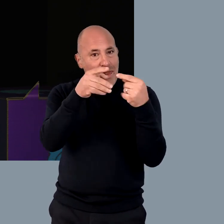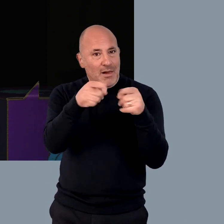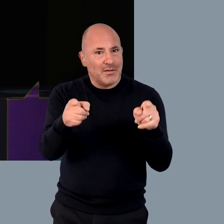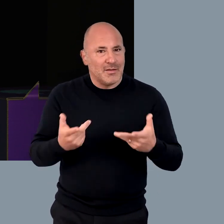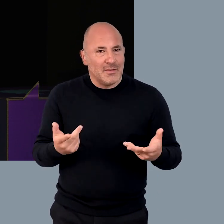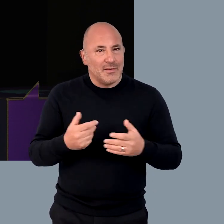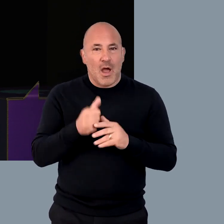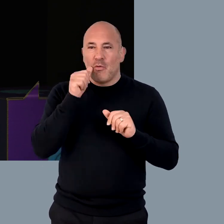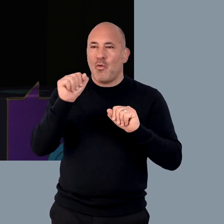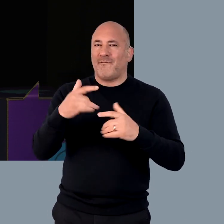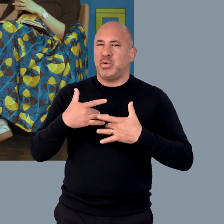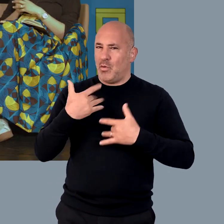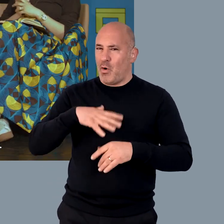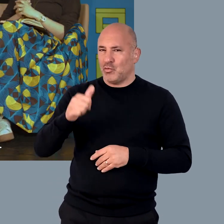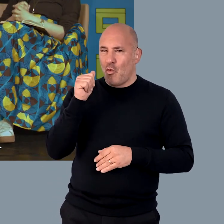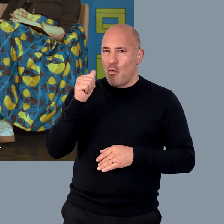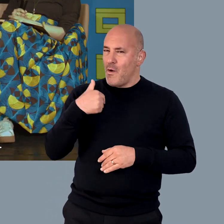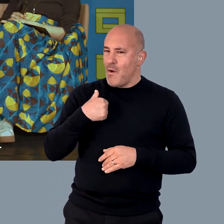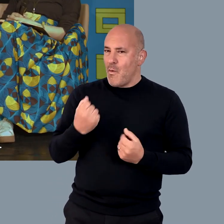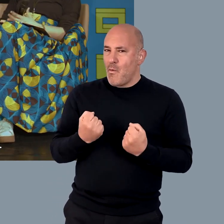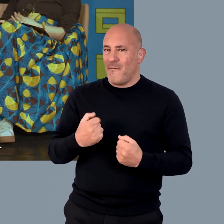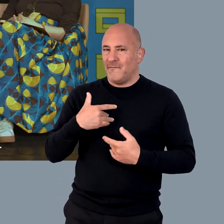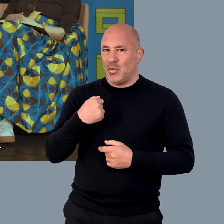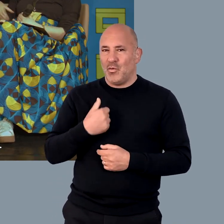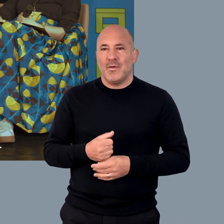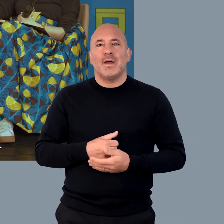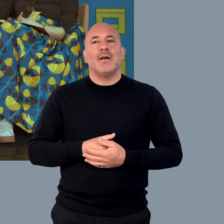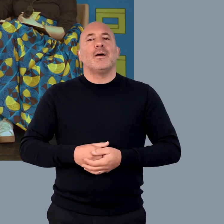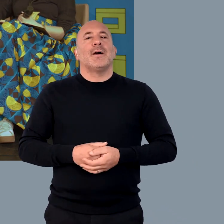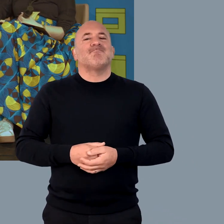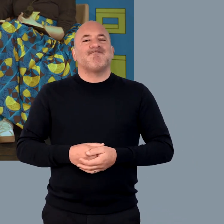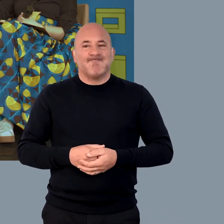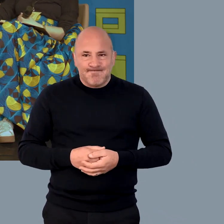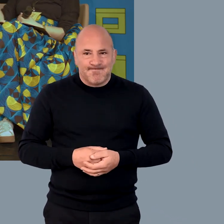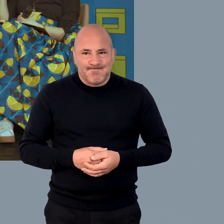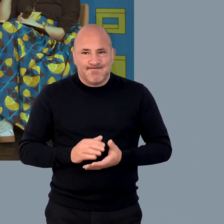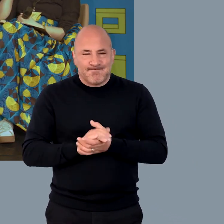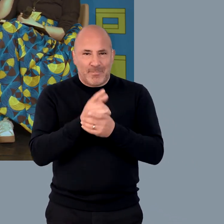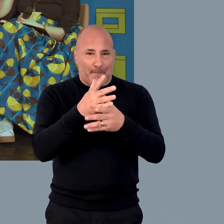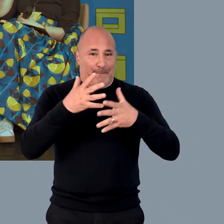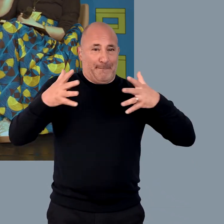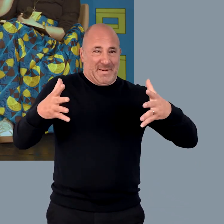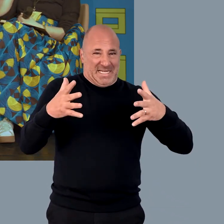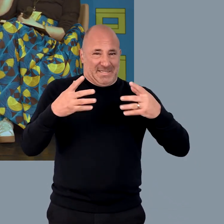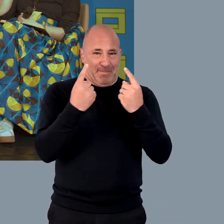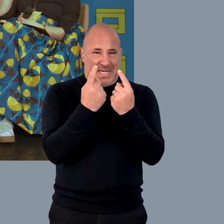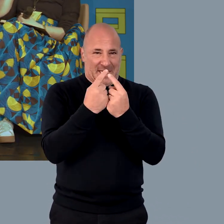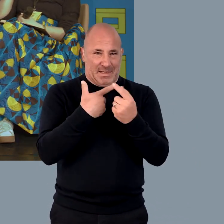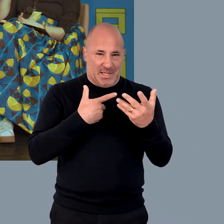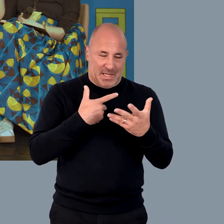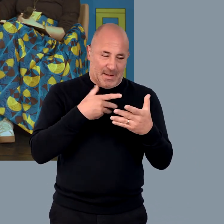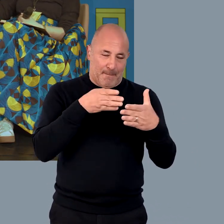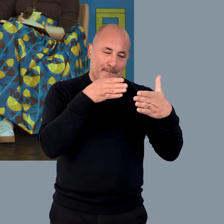in a different way? I'd like to know your opinion on that. I have a very strong opinion on that. So one